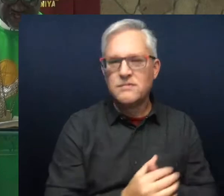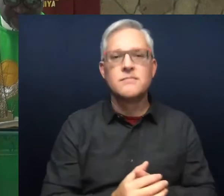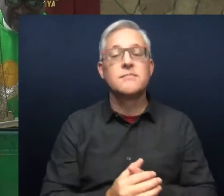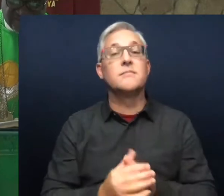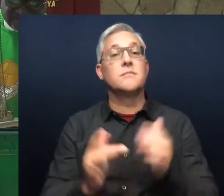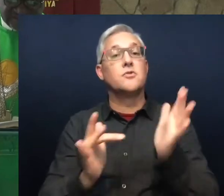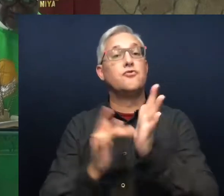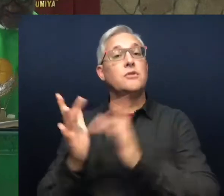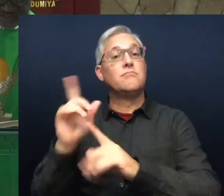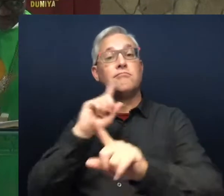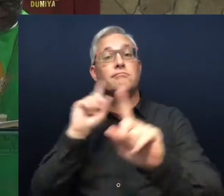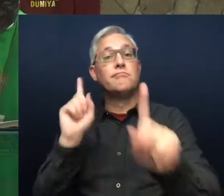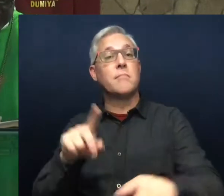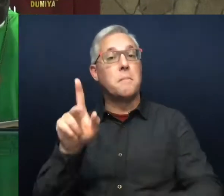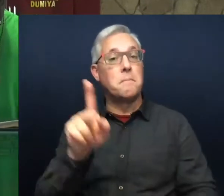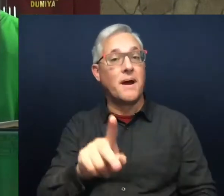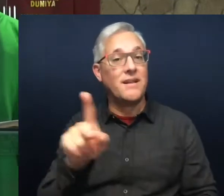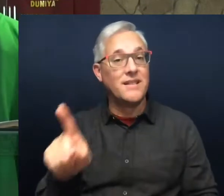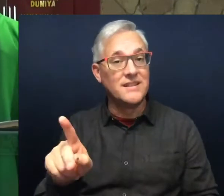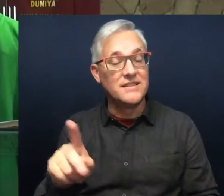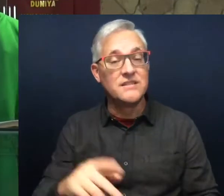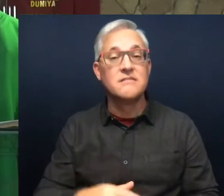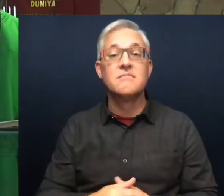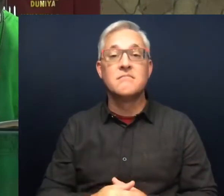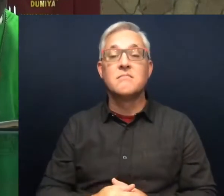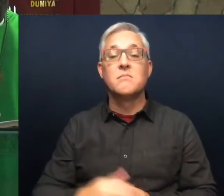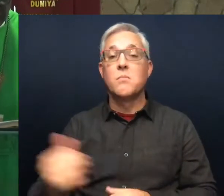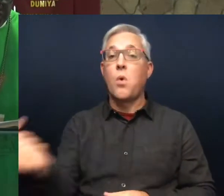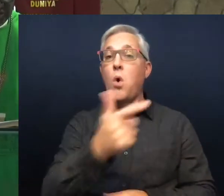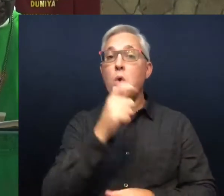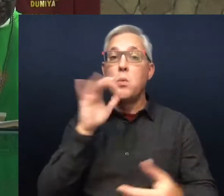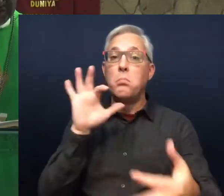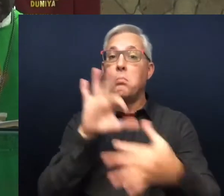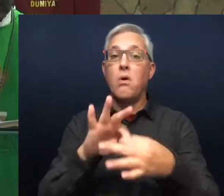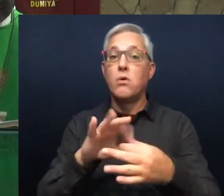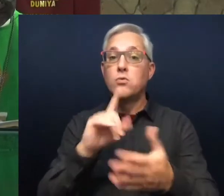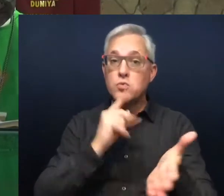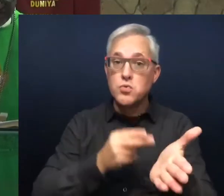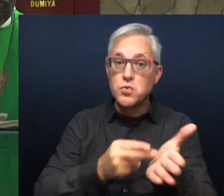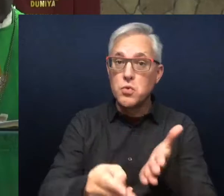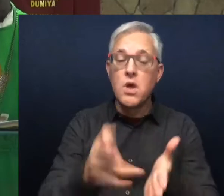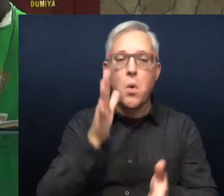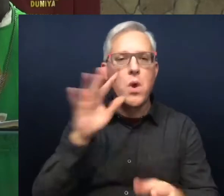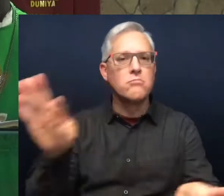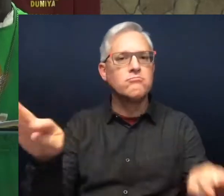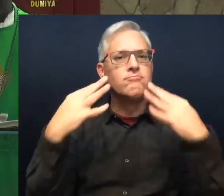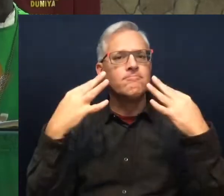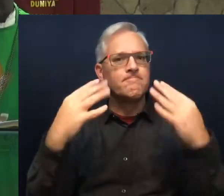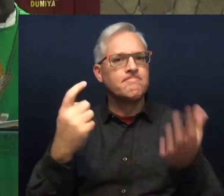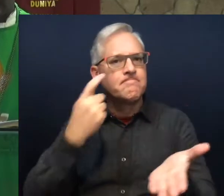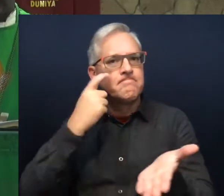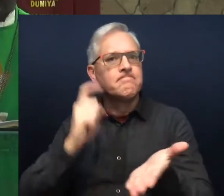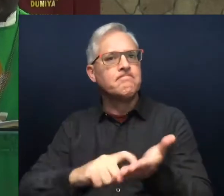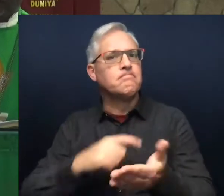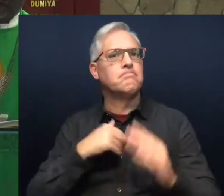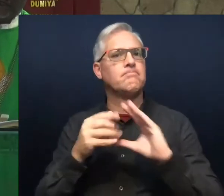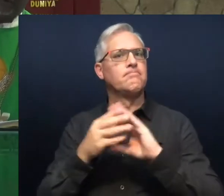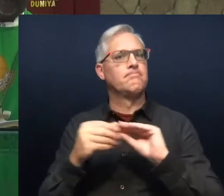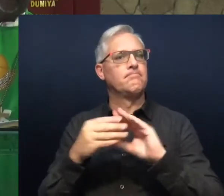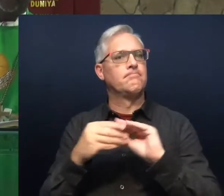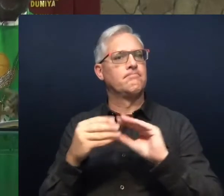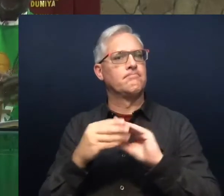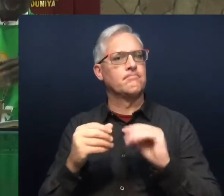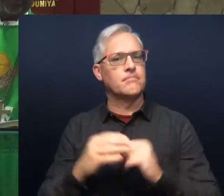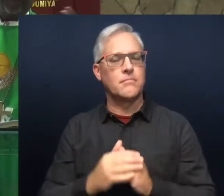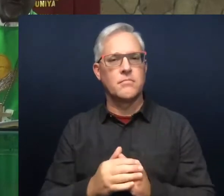Jesus tells Pilate, and I repeat this again, everyone who belongs to the truth listens to my voice. In a world